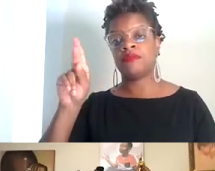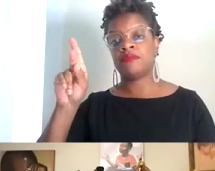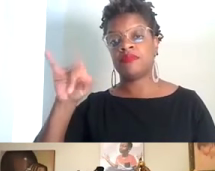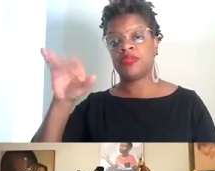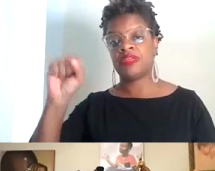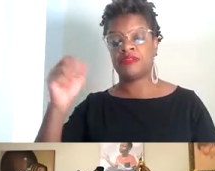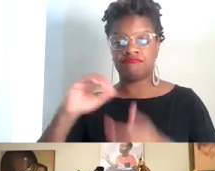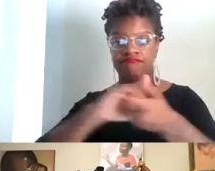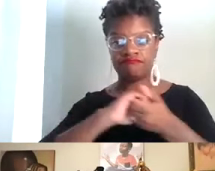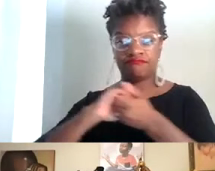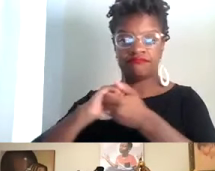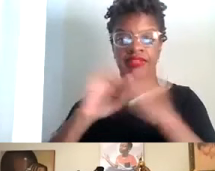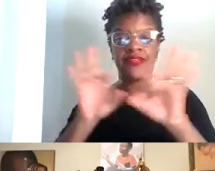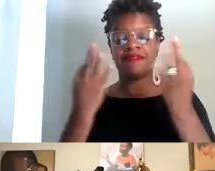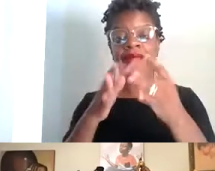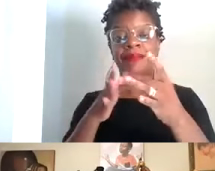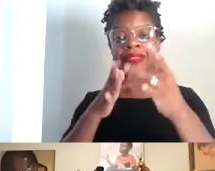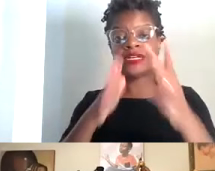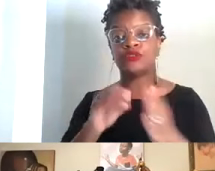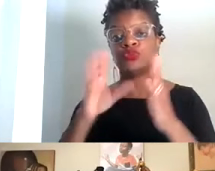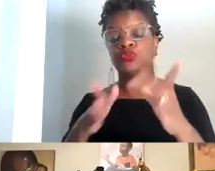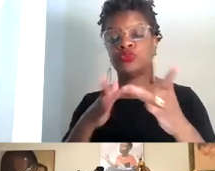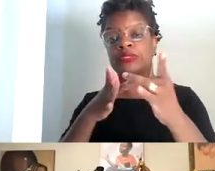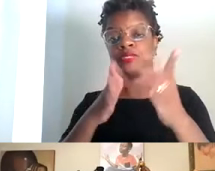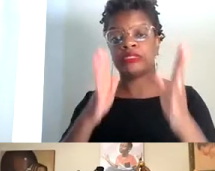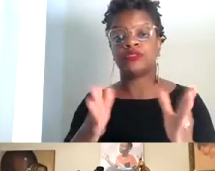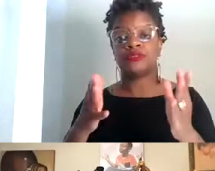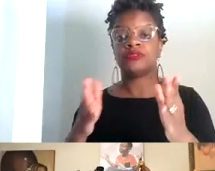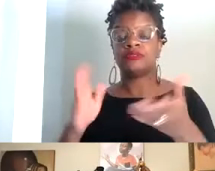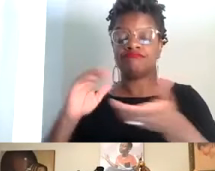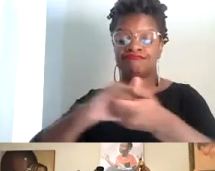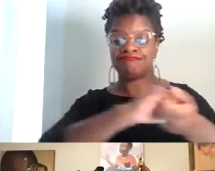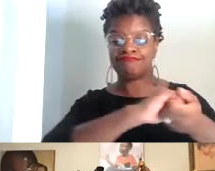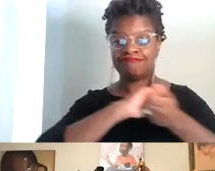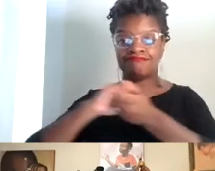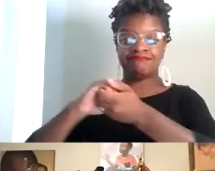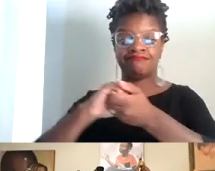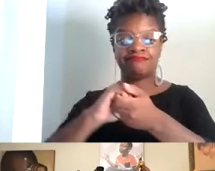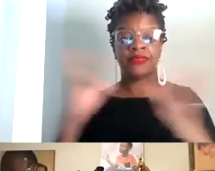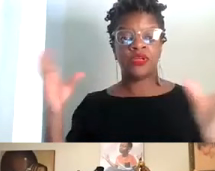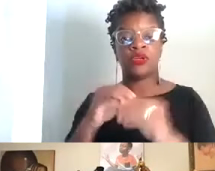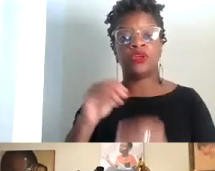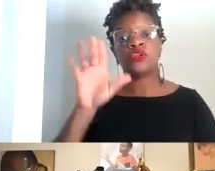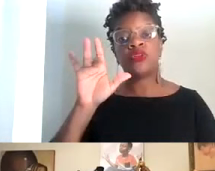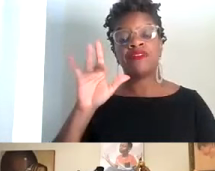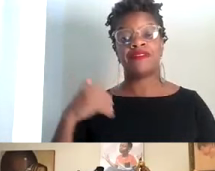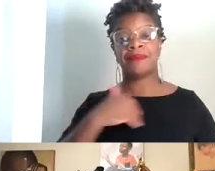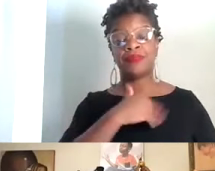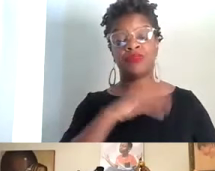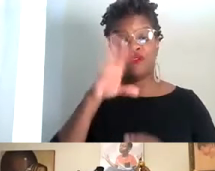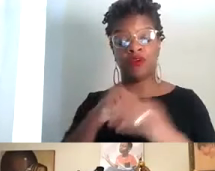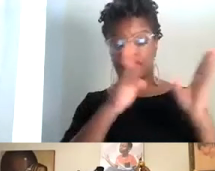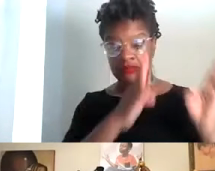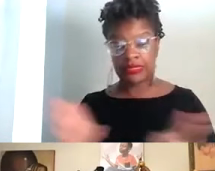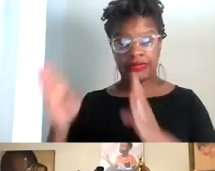with family leaders, student leaders, to build this together. And so we've had a 25-member planning committee